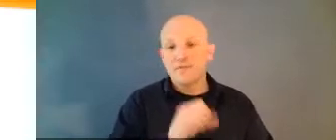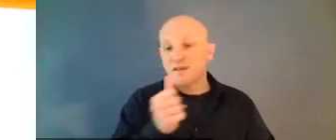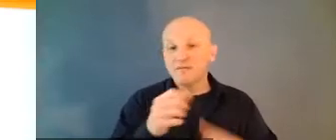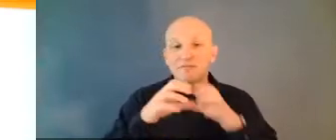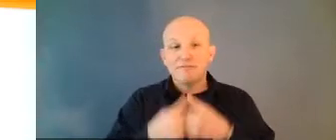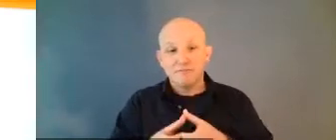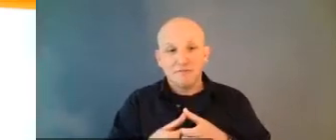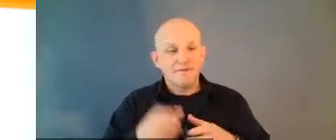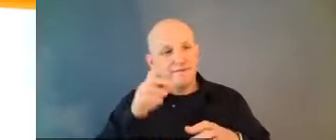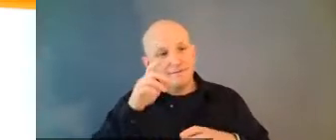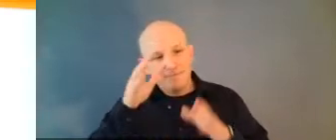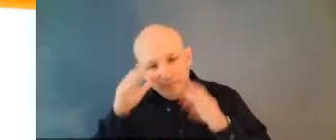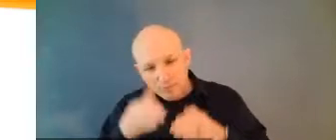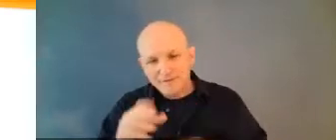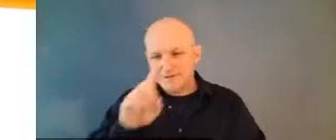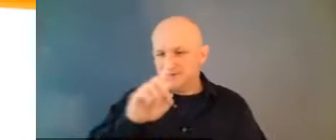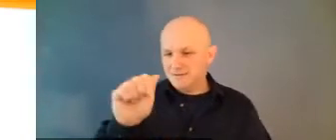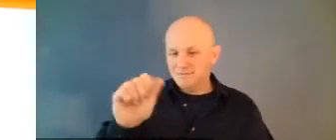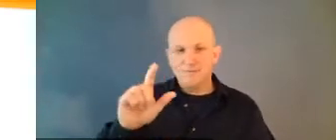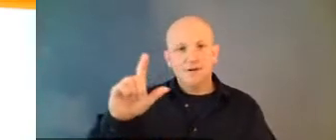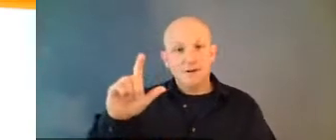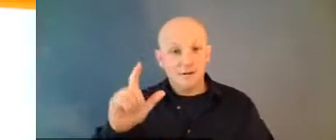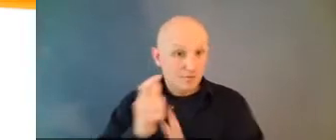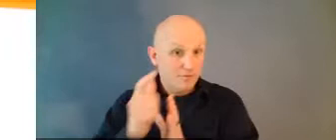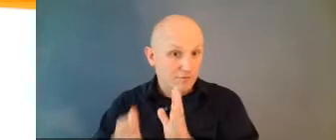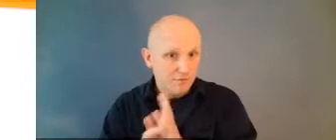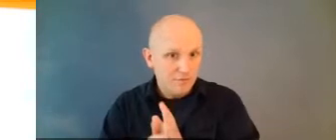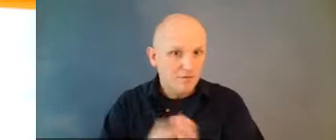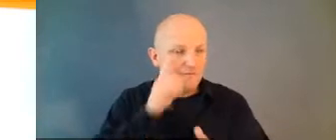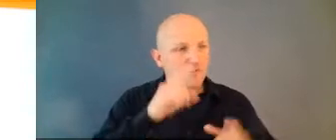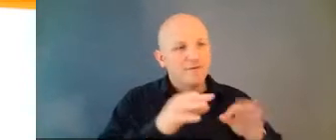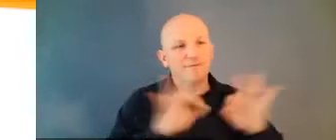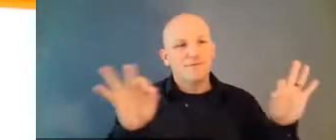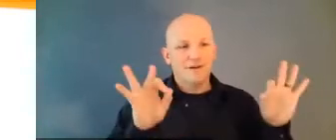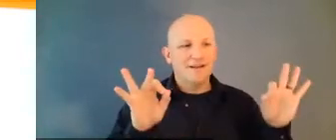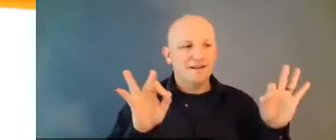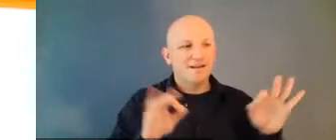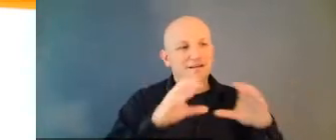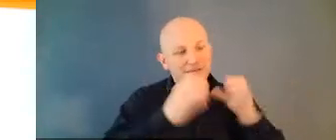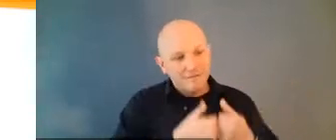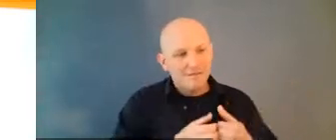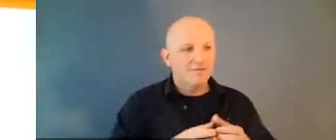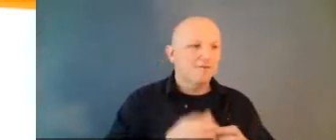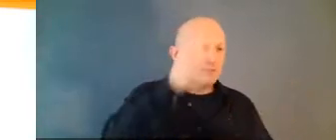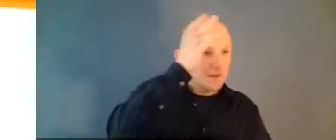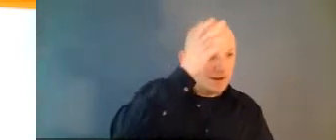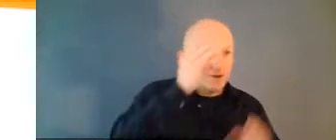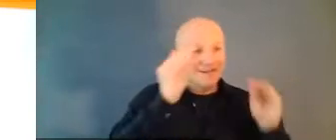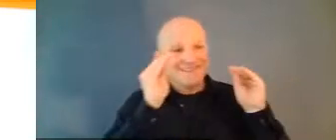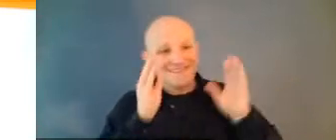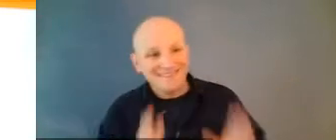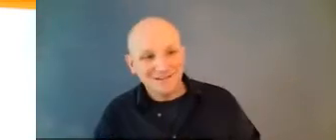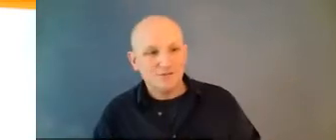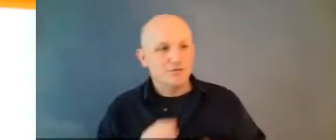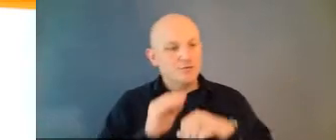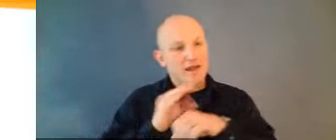and offers free classes for any parent, administrator, teacher about advocating for an IEP, let me know. You and your